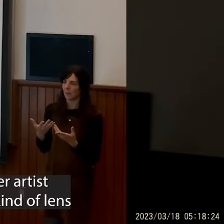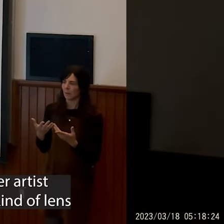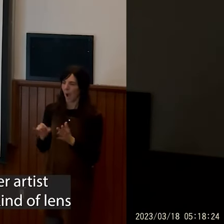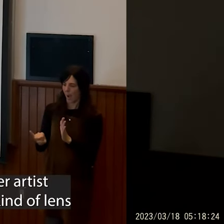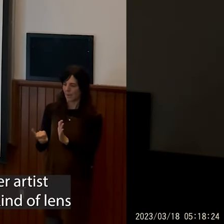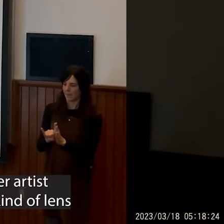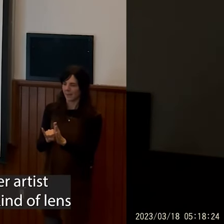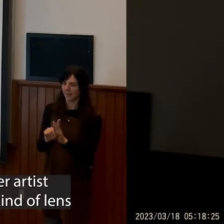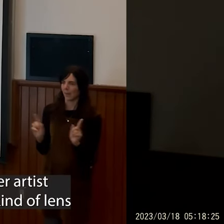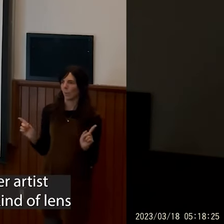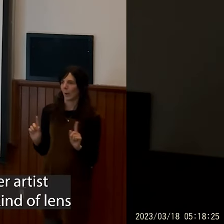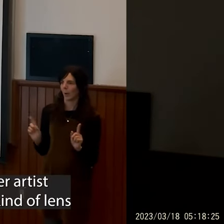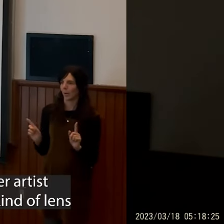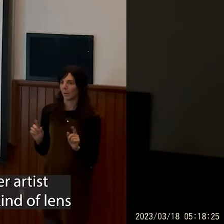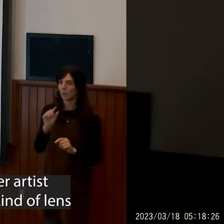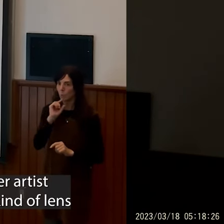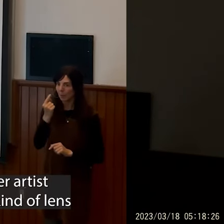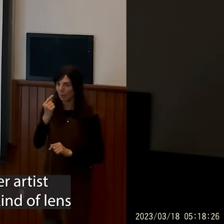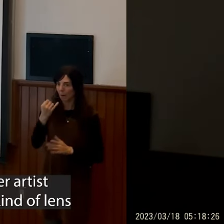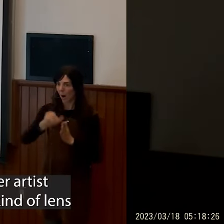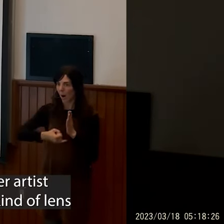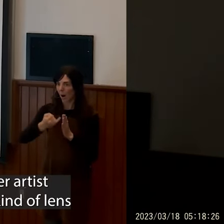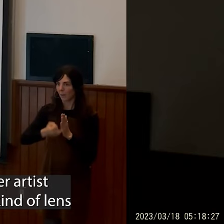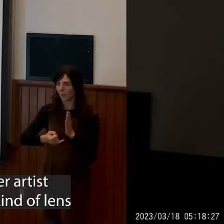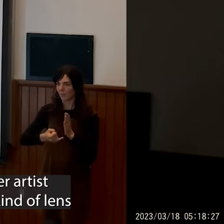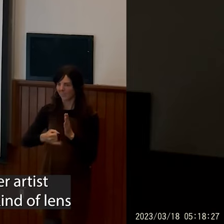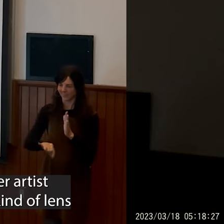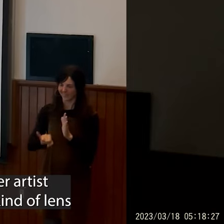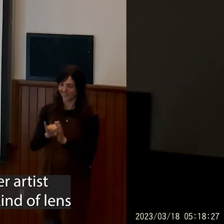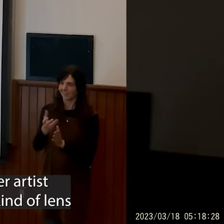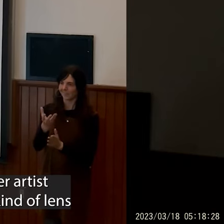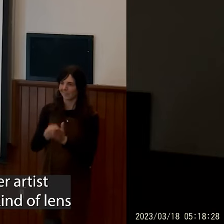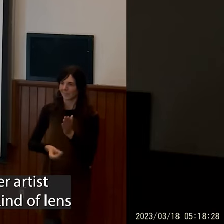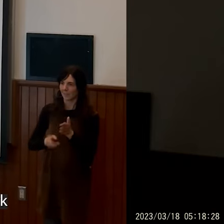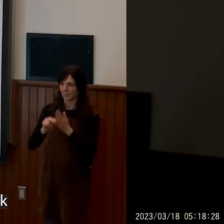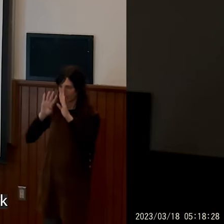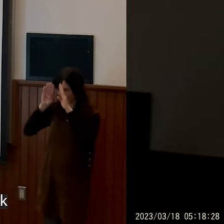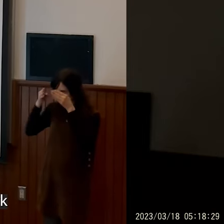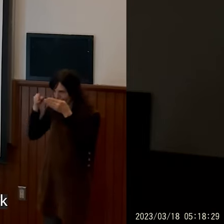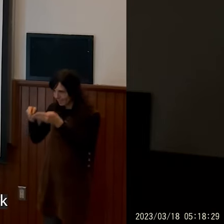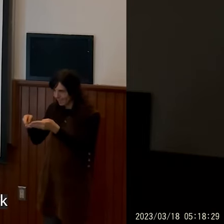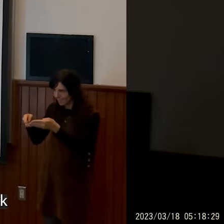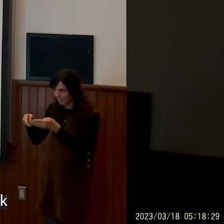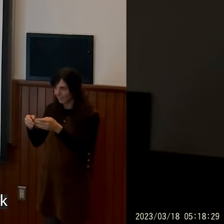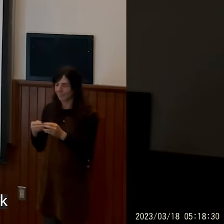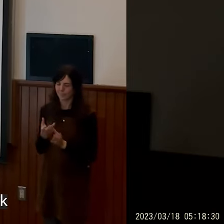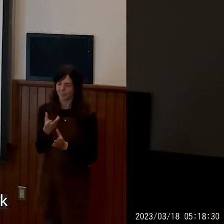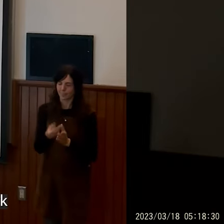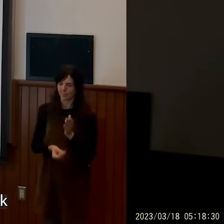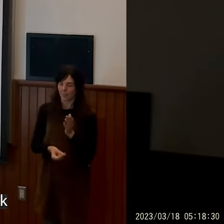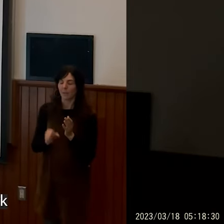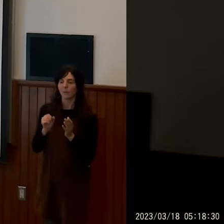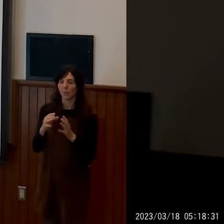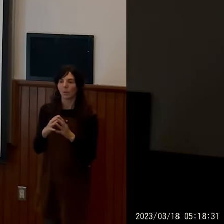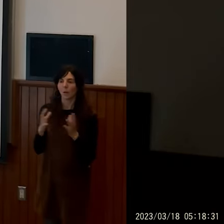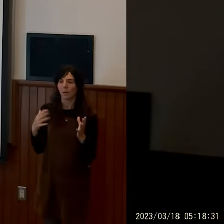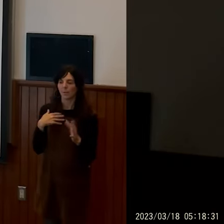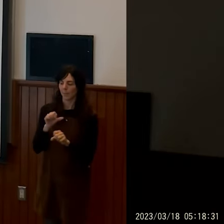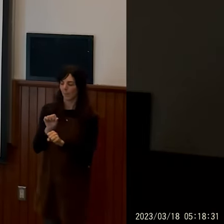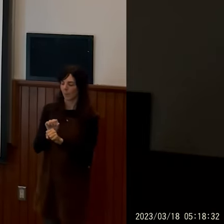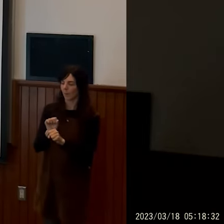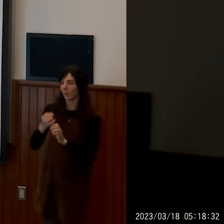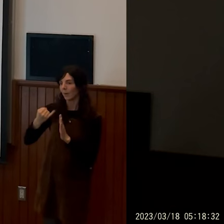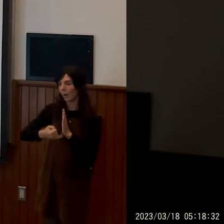it's not doing this disservice to the queer artist when we only look through a particular kind of lens. So then actually, I don't know what, then